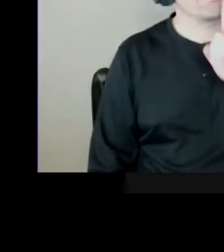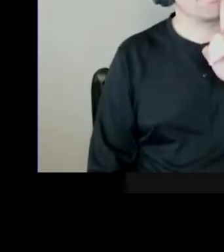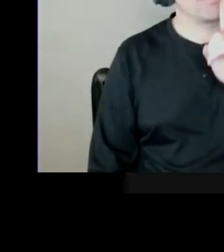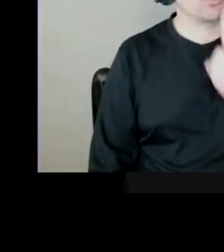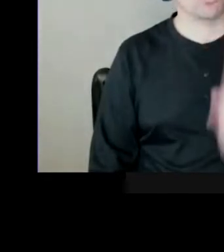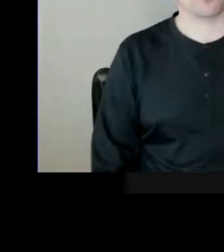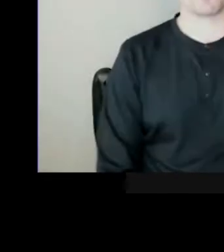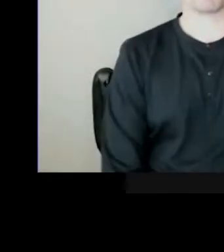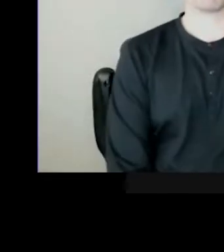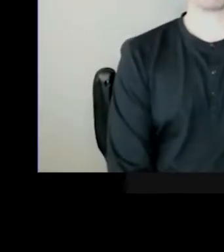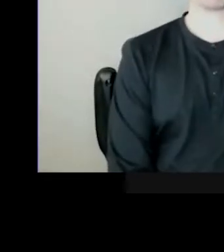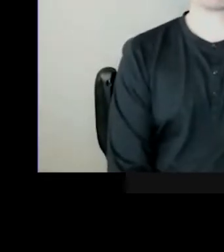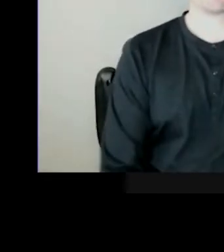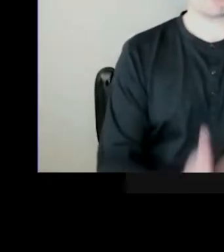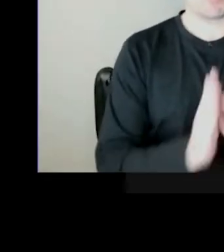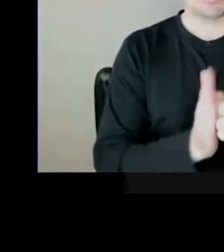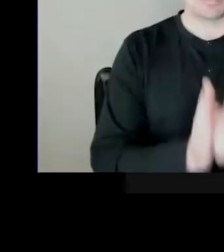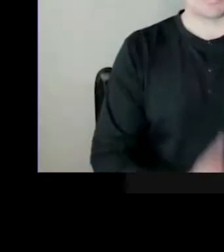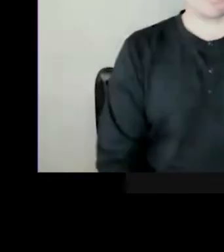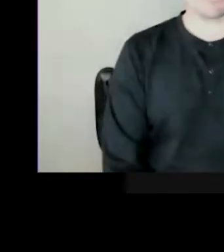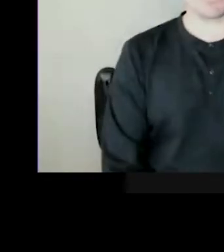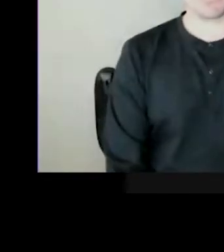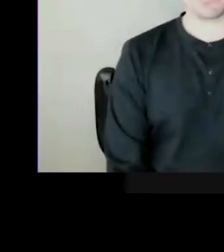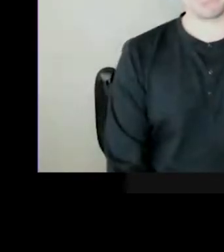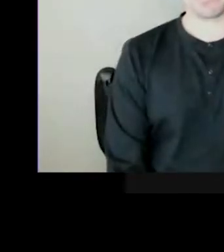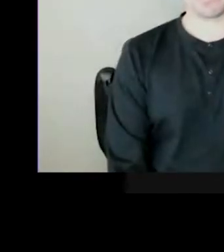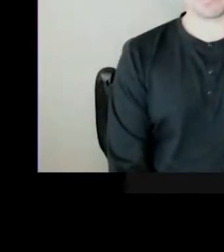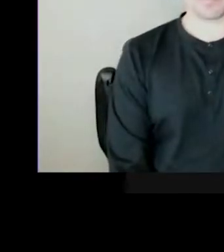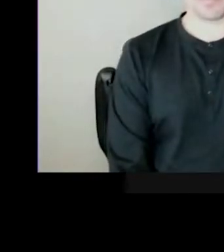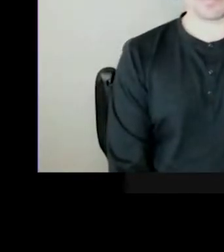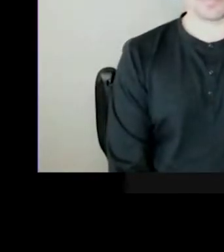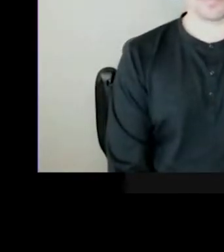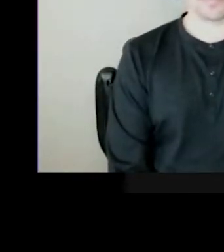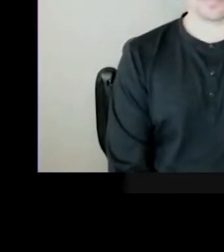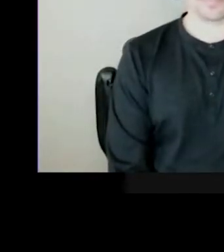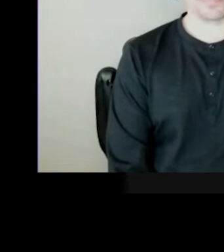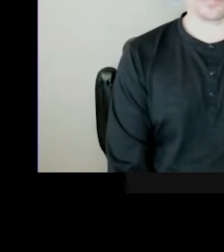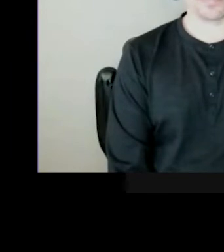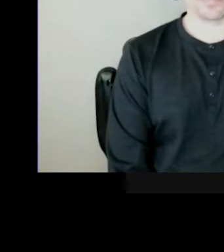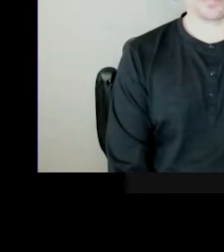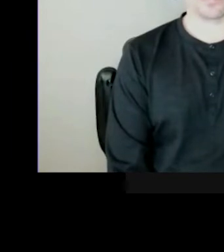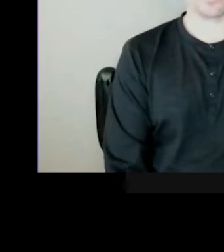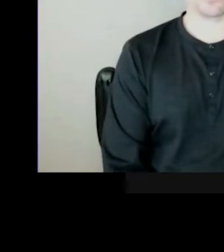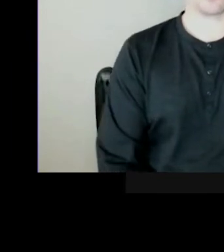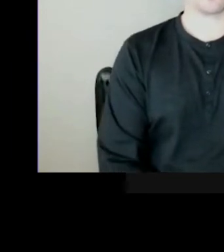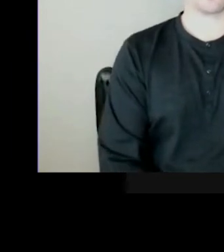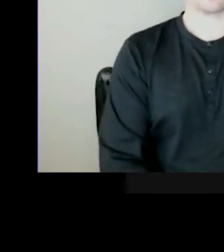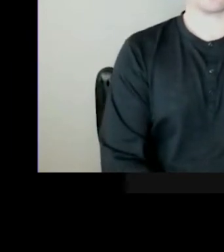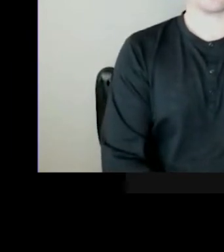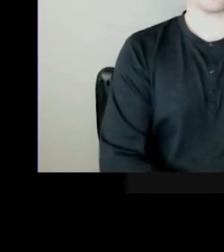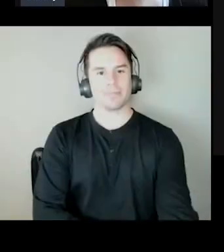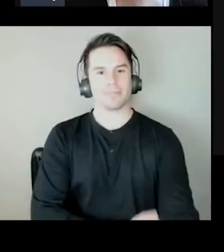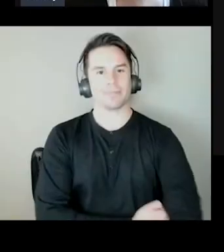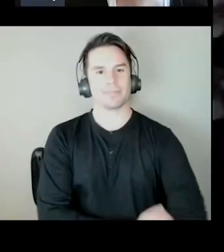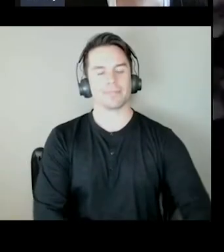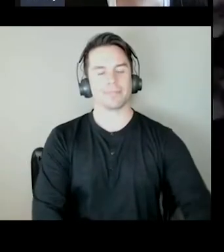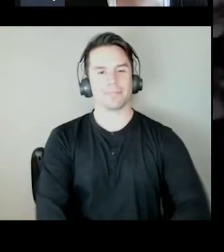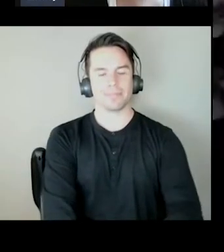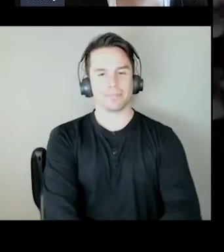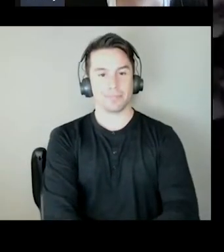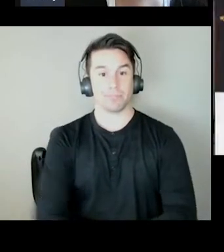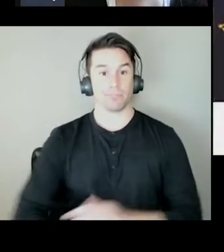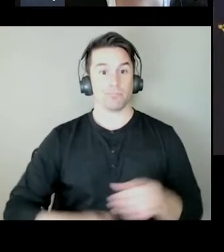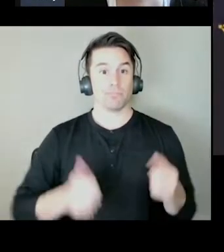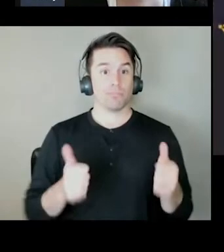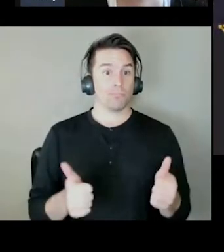just 1 second here. Given that I haphazardly pushed a button. All right, how's this looking? Is this coming